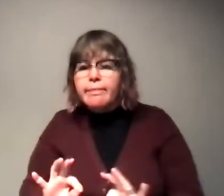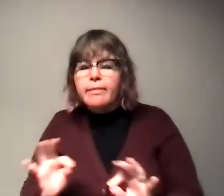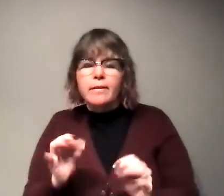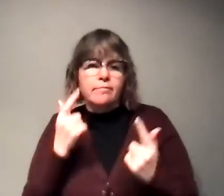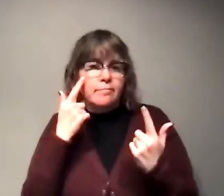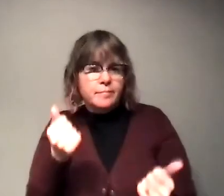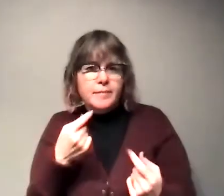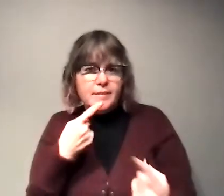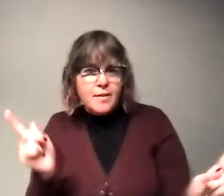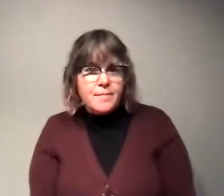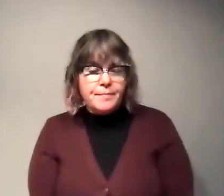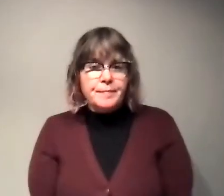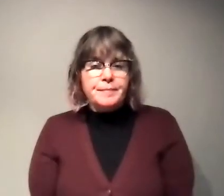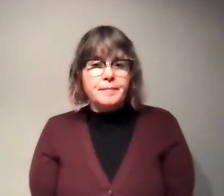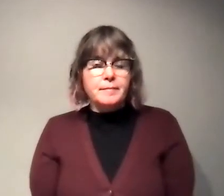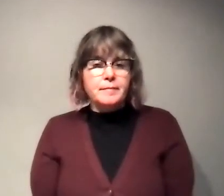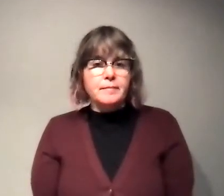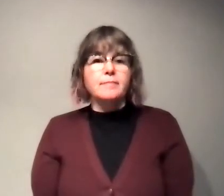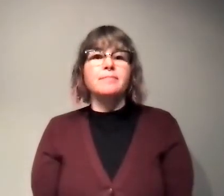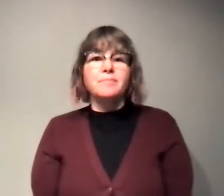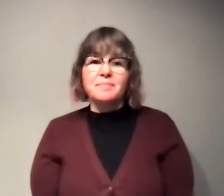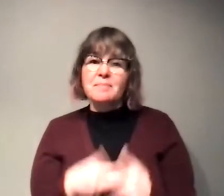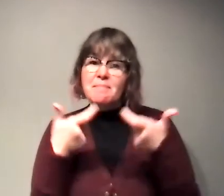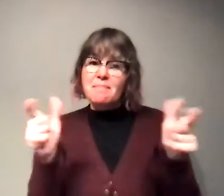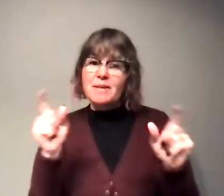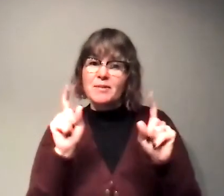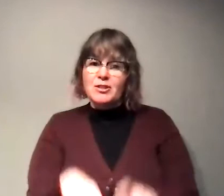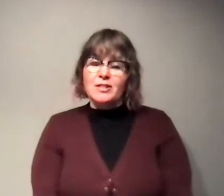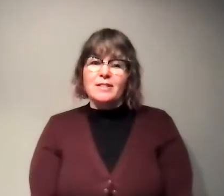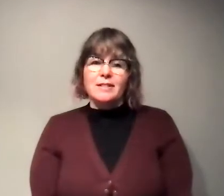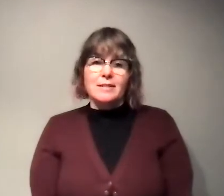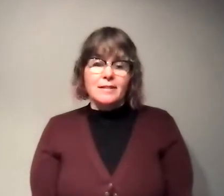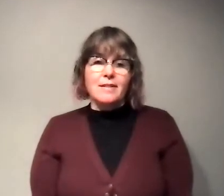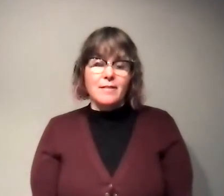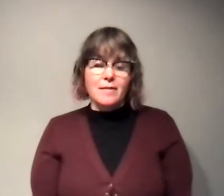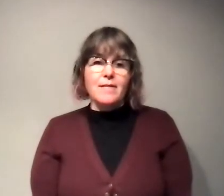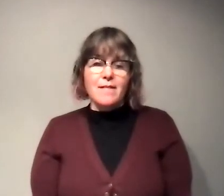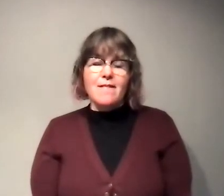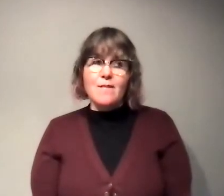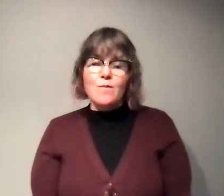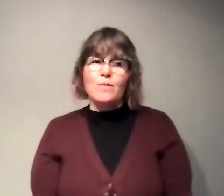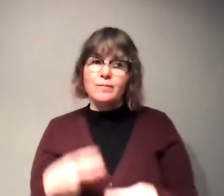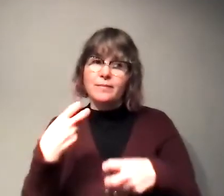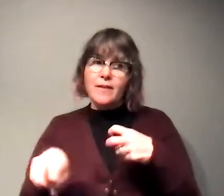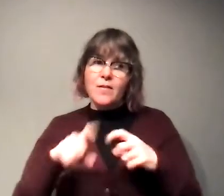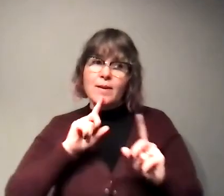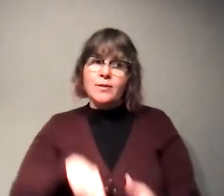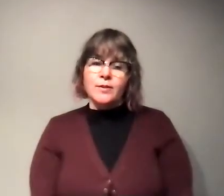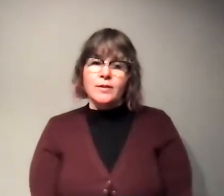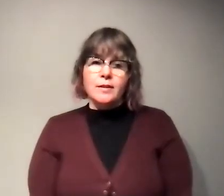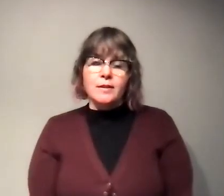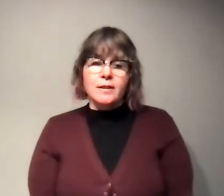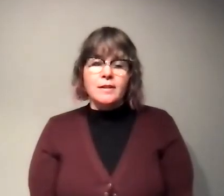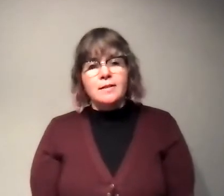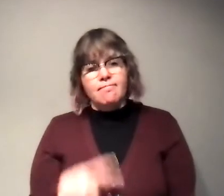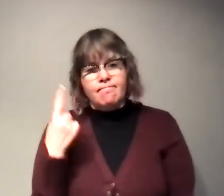do you tell them? That's a big question to try to answer. I think